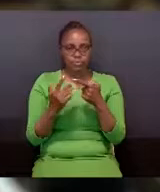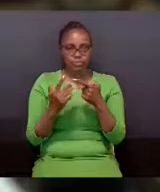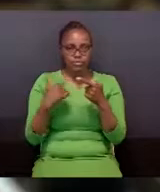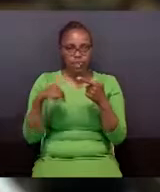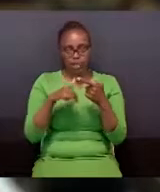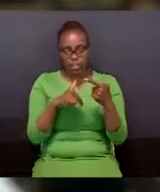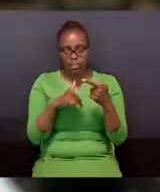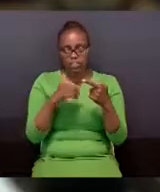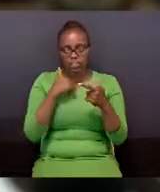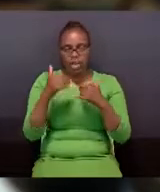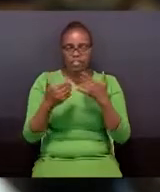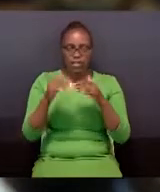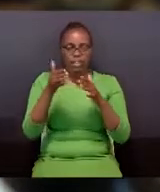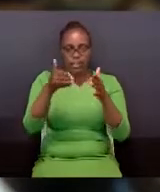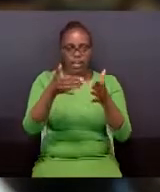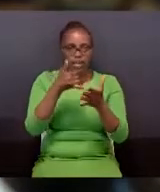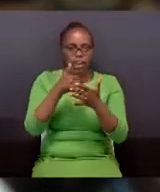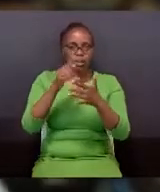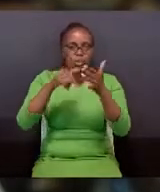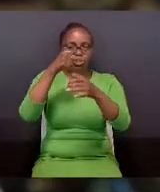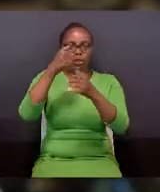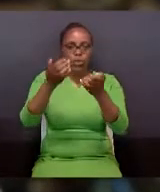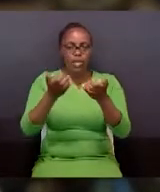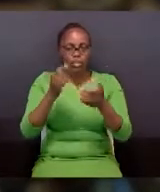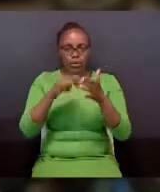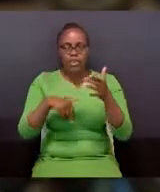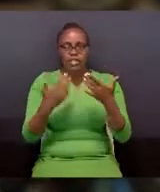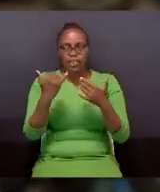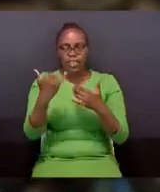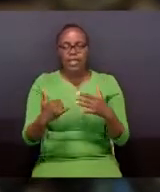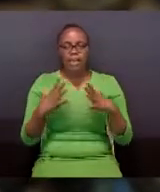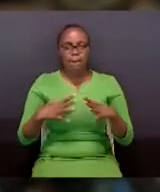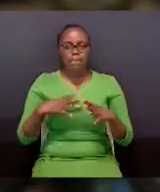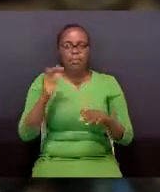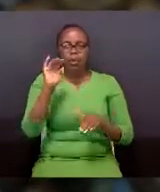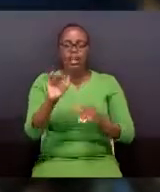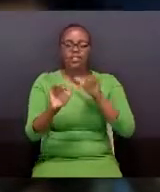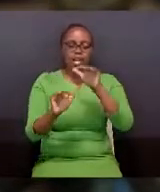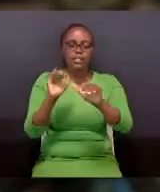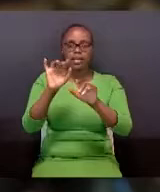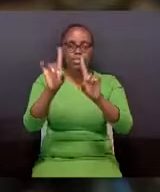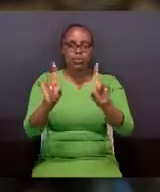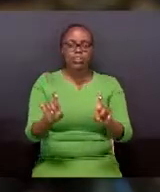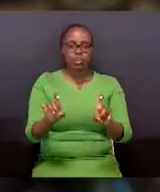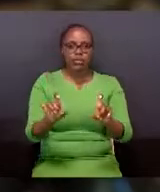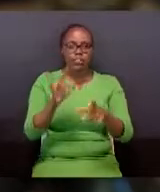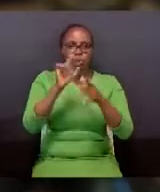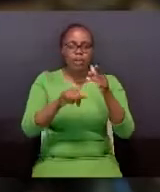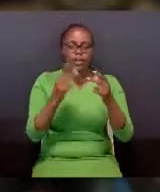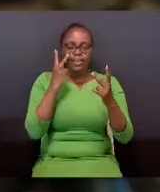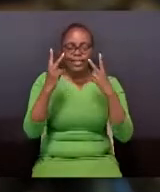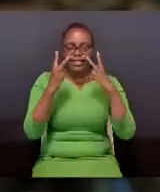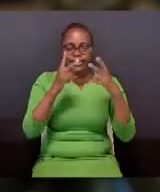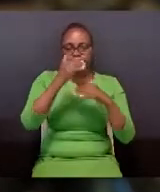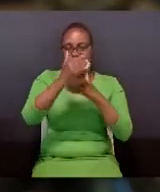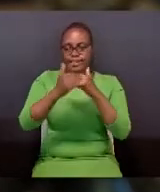we are all at the table. What we do need are young people who are asking extraordinary questions of what they see around